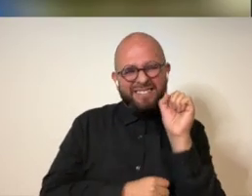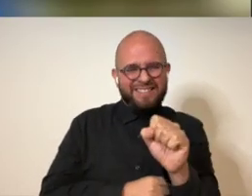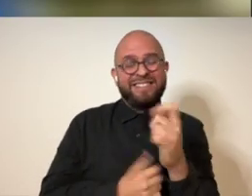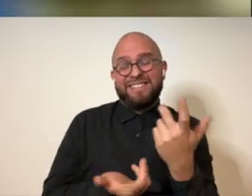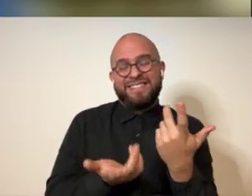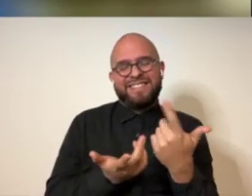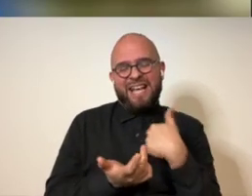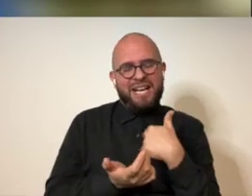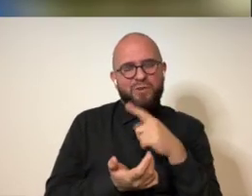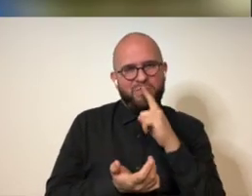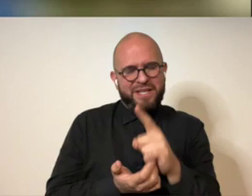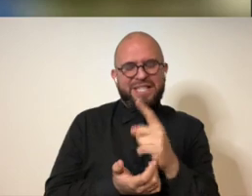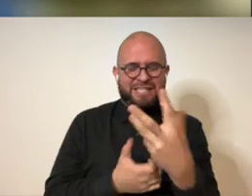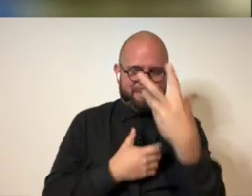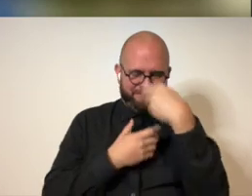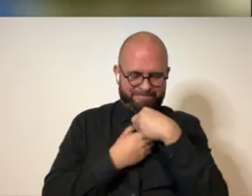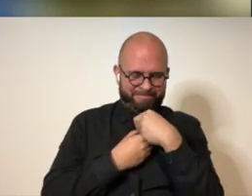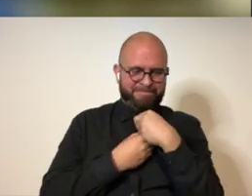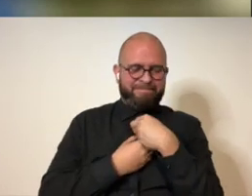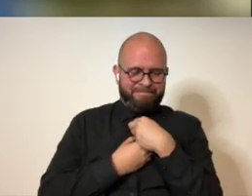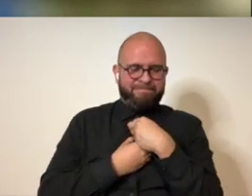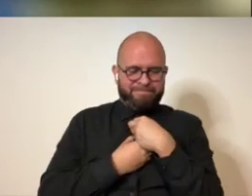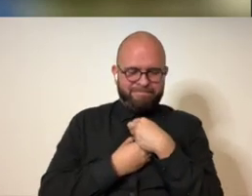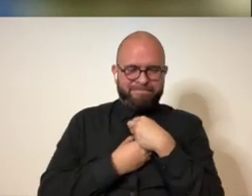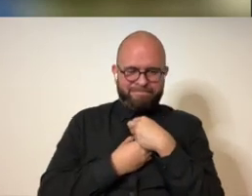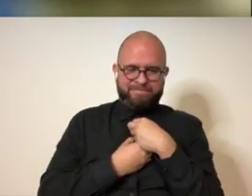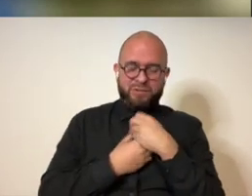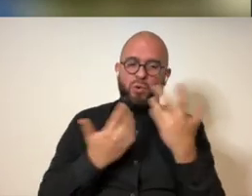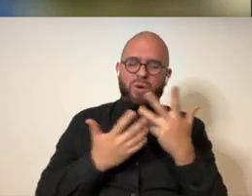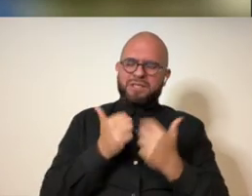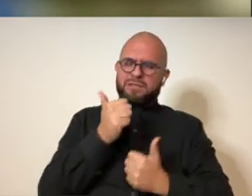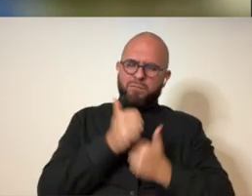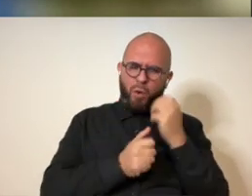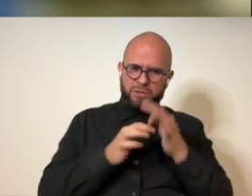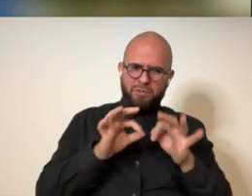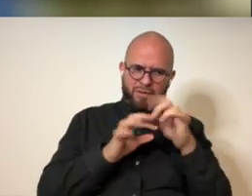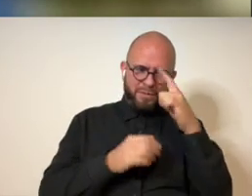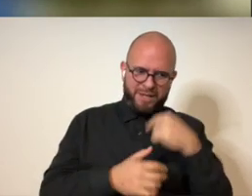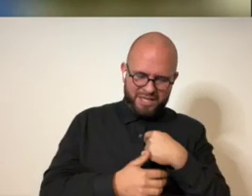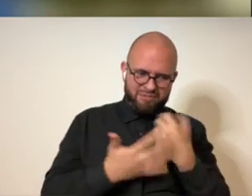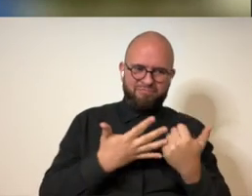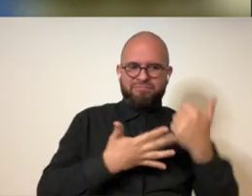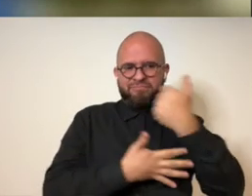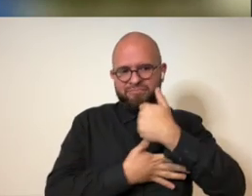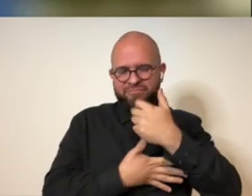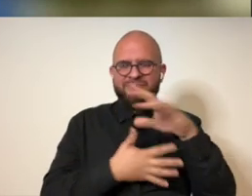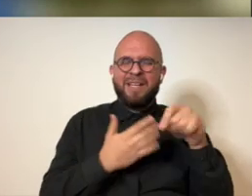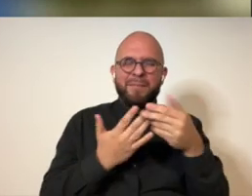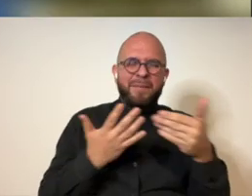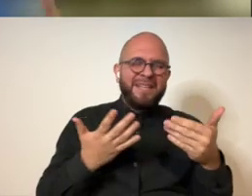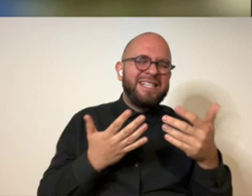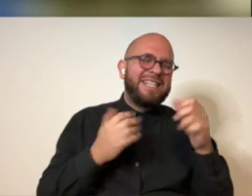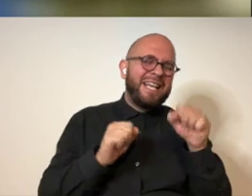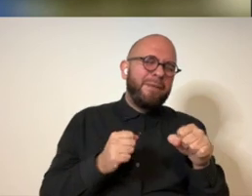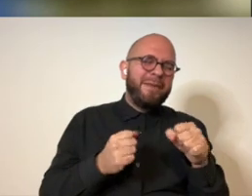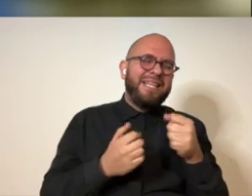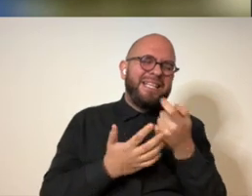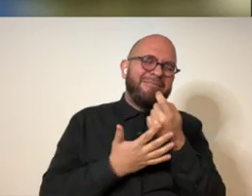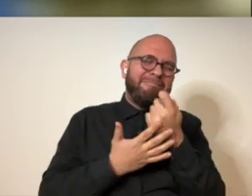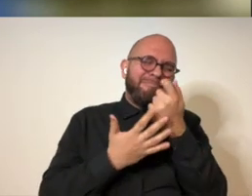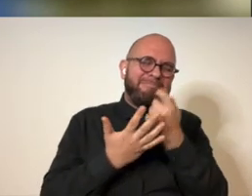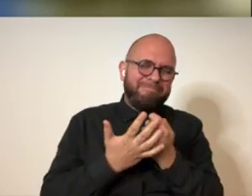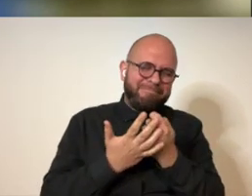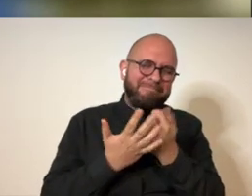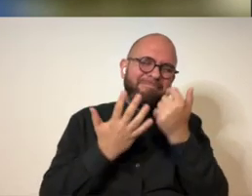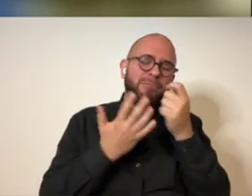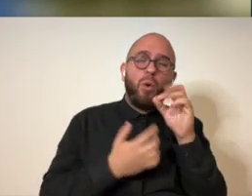That was a feedback I got during one of my reviews. And yes, I've been taking that to heart and trying to figure out like the things that are the most important